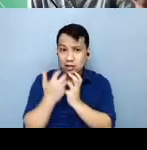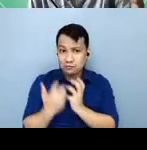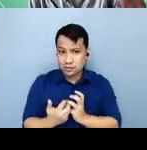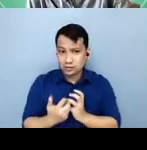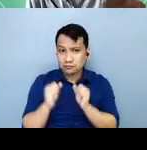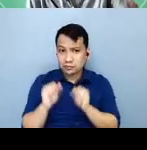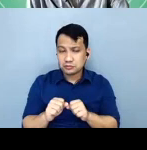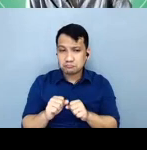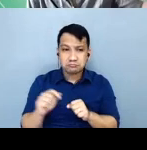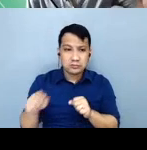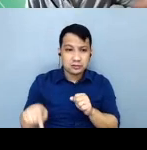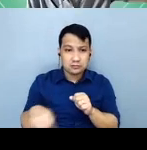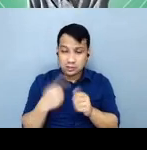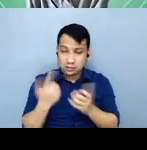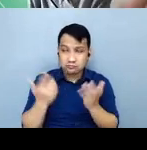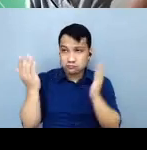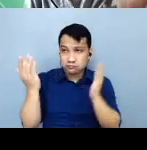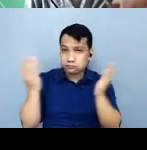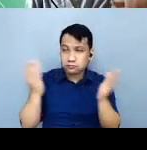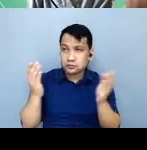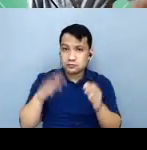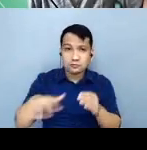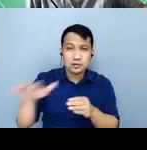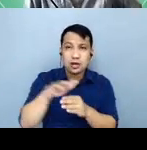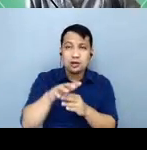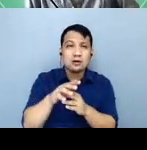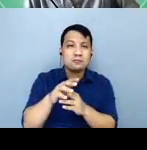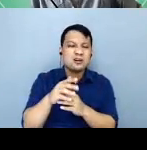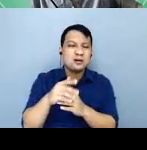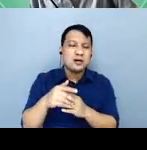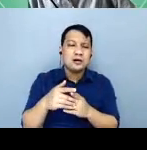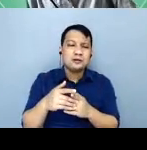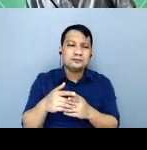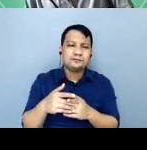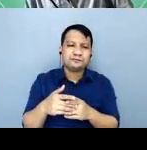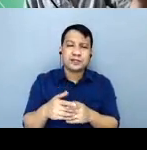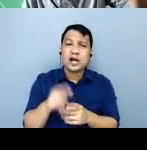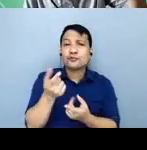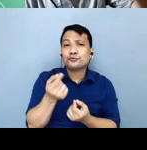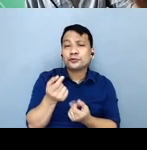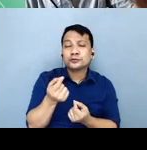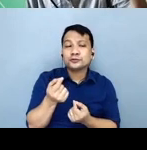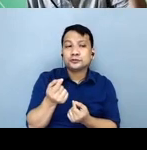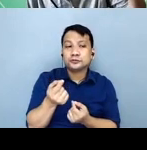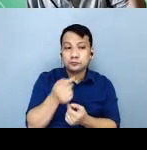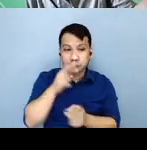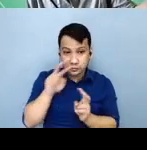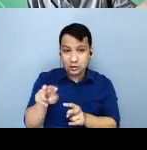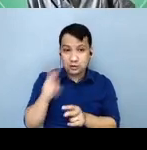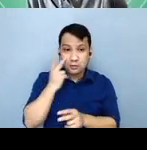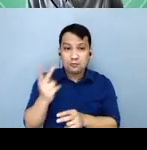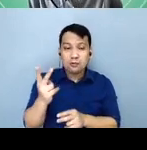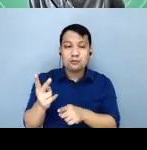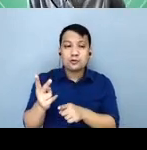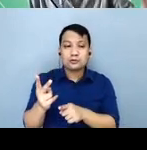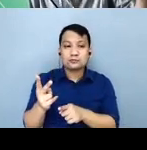not just in the service, but even like through the entire life cycle. So what we can do is actually look at